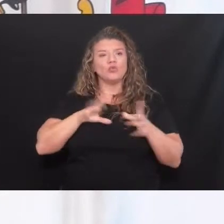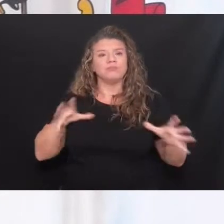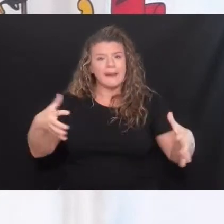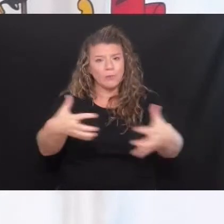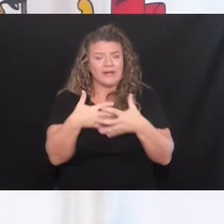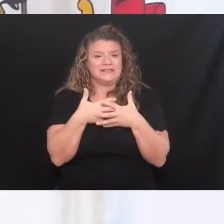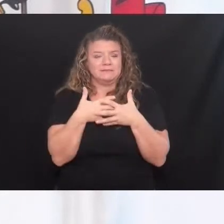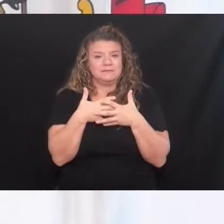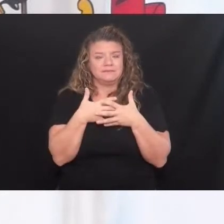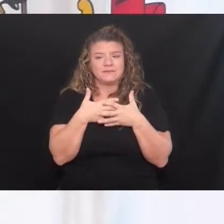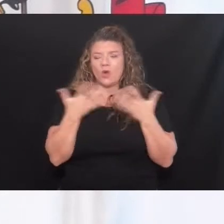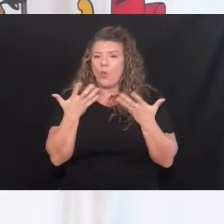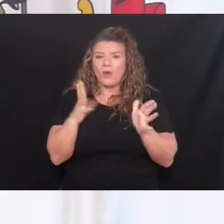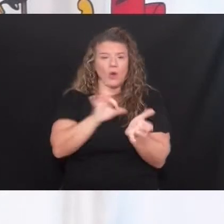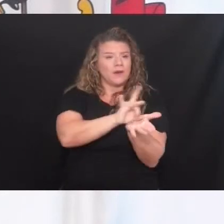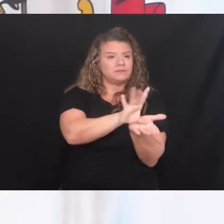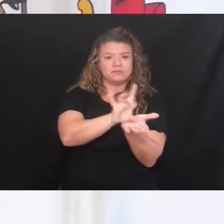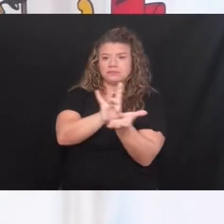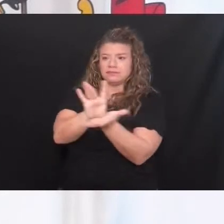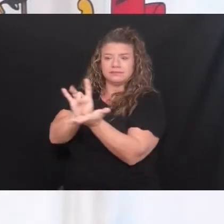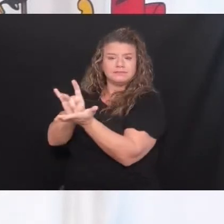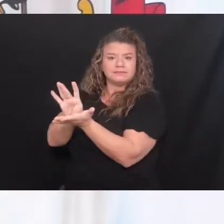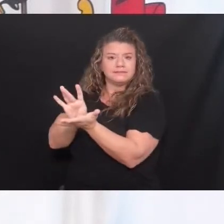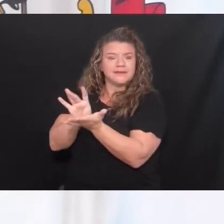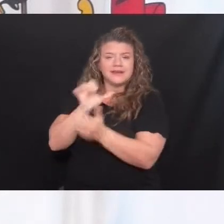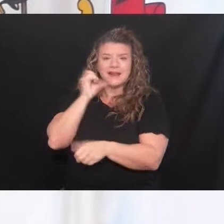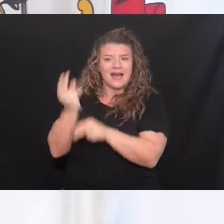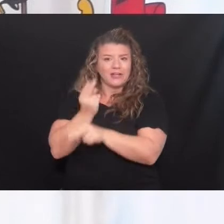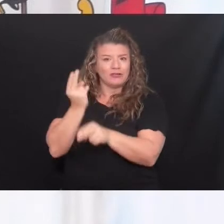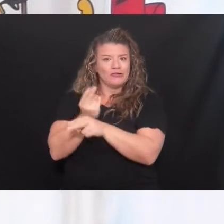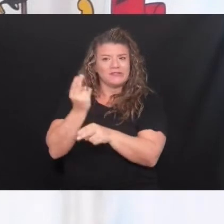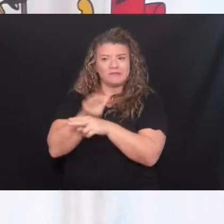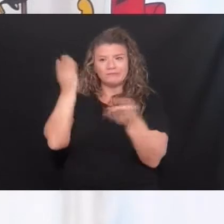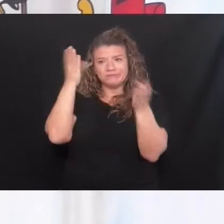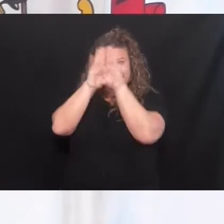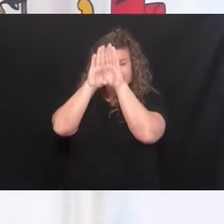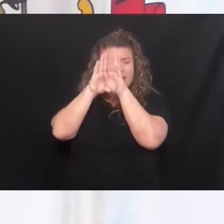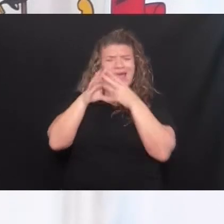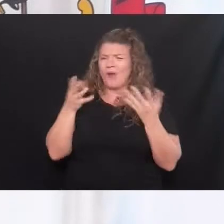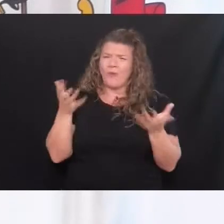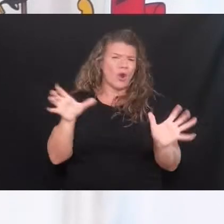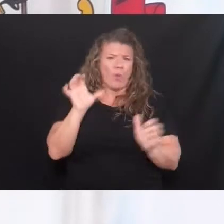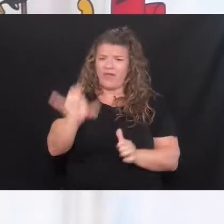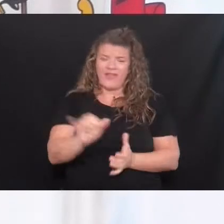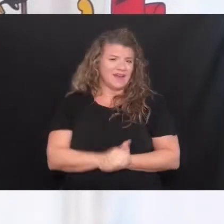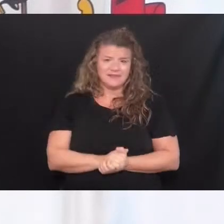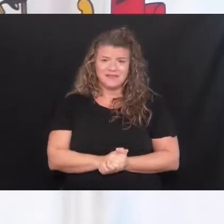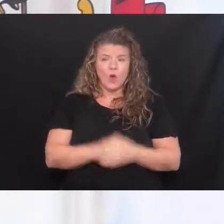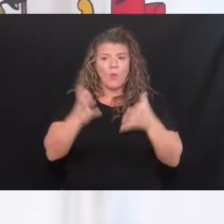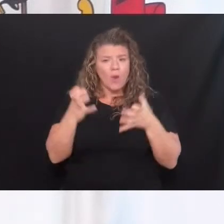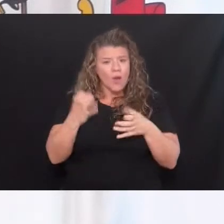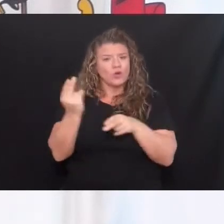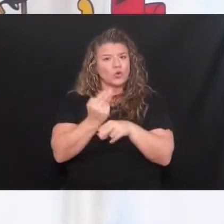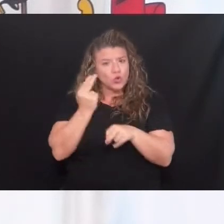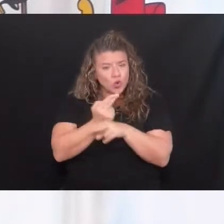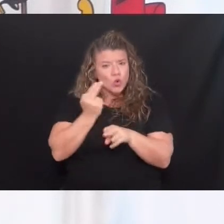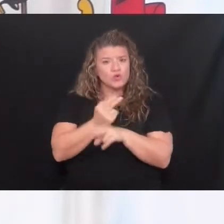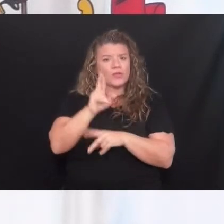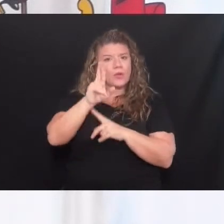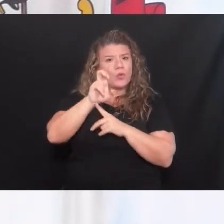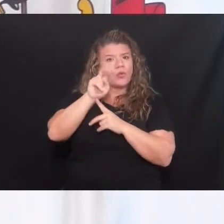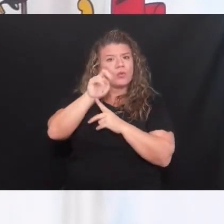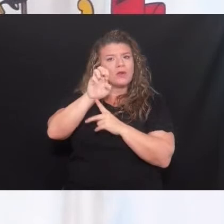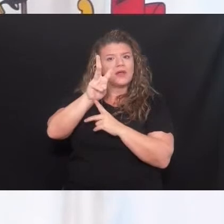We don't want to kick them to the sidelines and be narrow-minded. We want to embrace our renewables. We